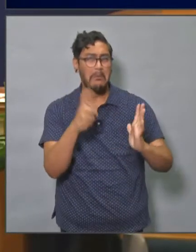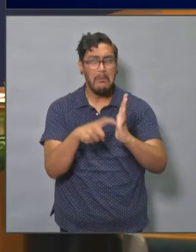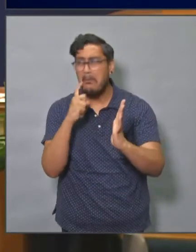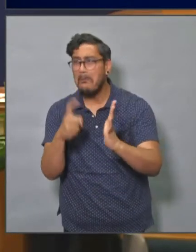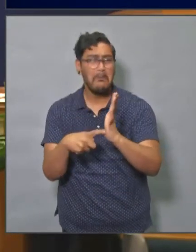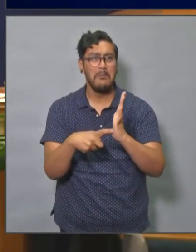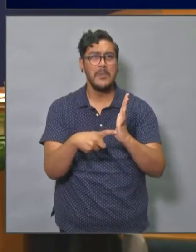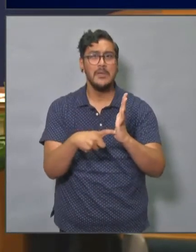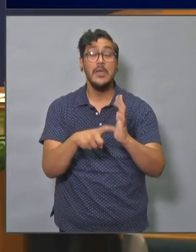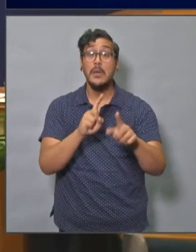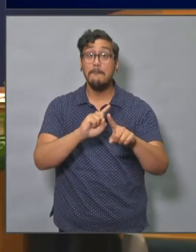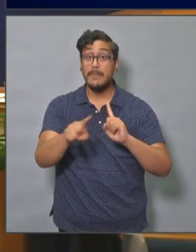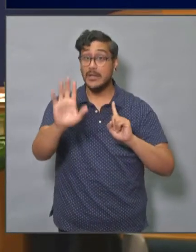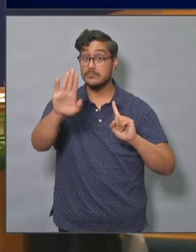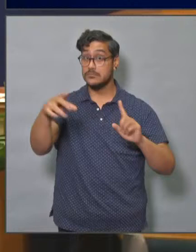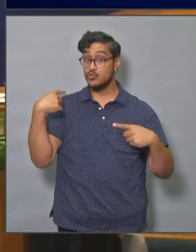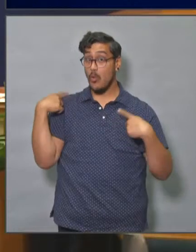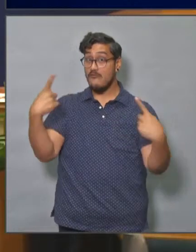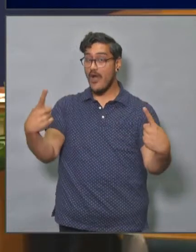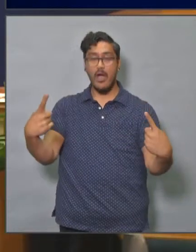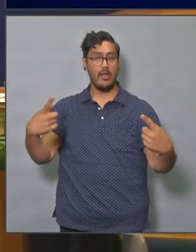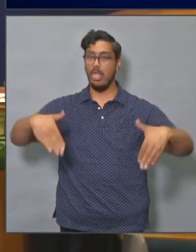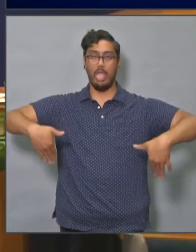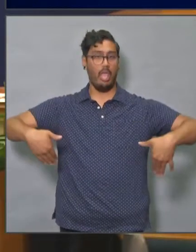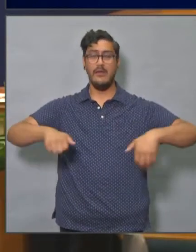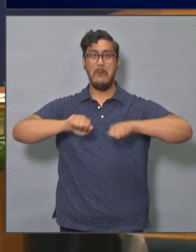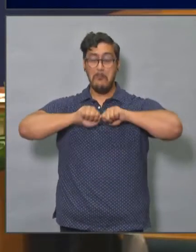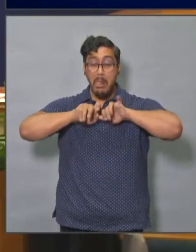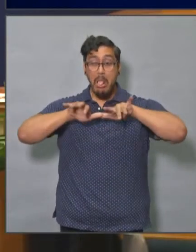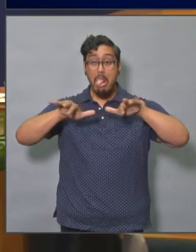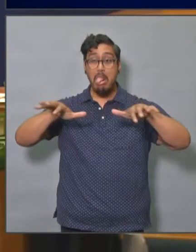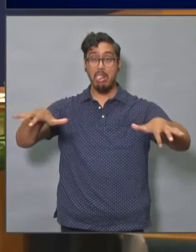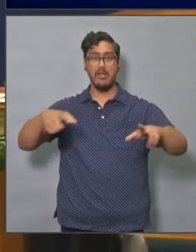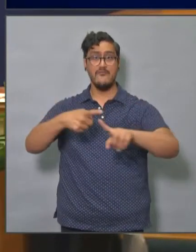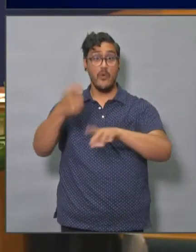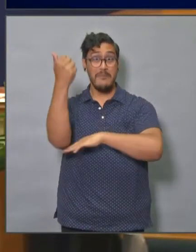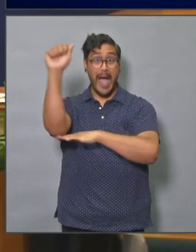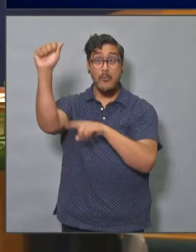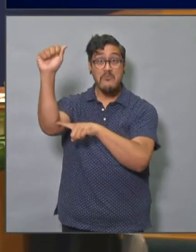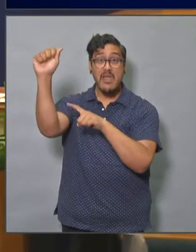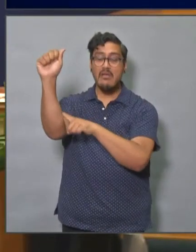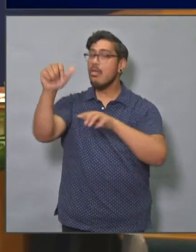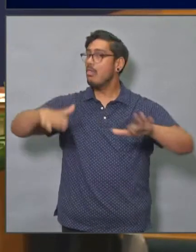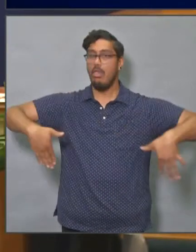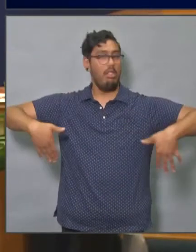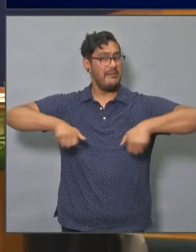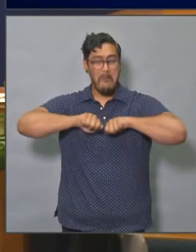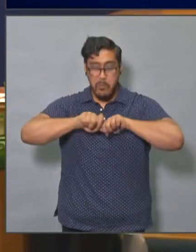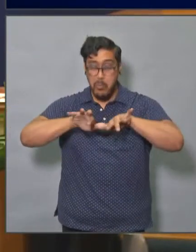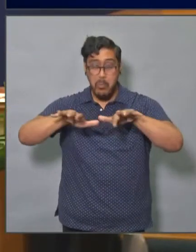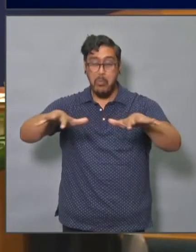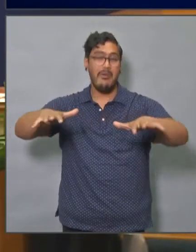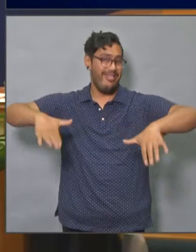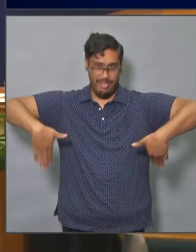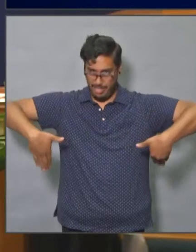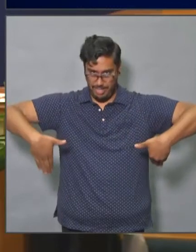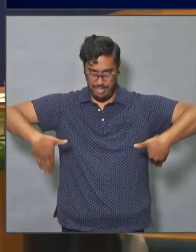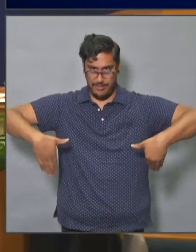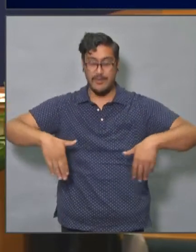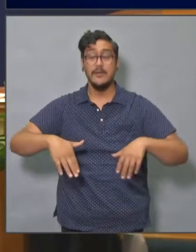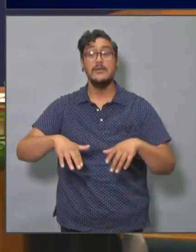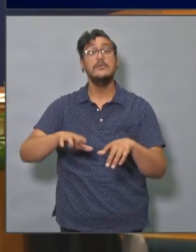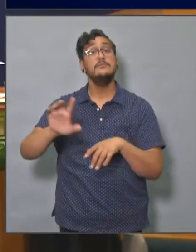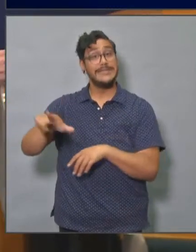and we'll definitely keep people posted if we see that there's a reason for us to be notifying the public. But we'll take the